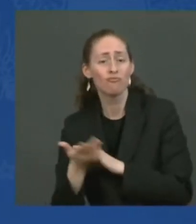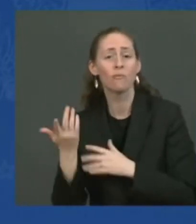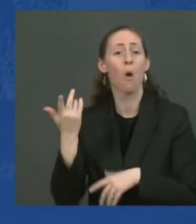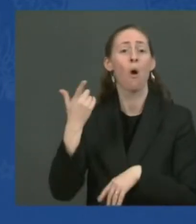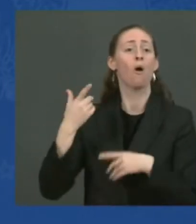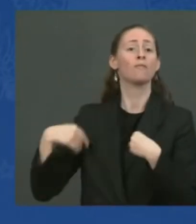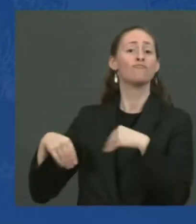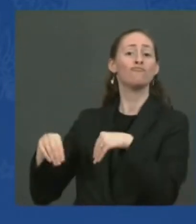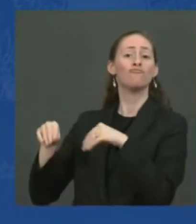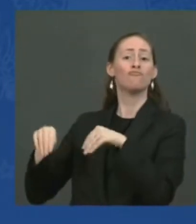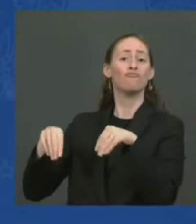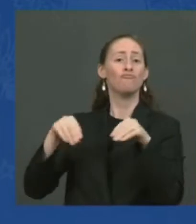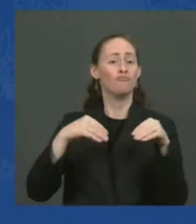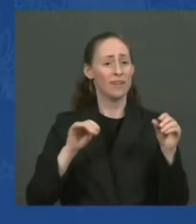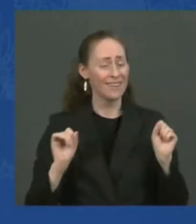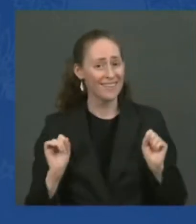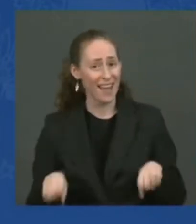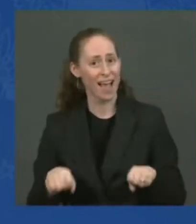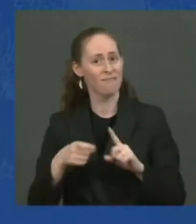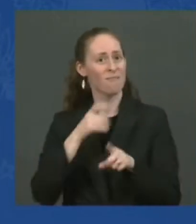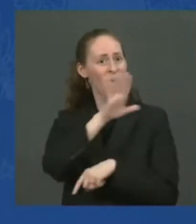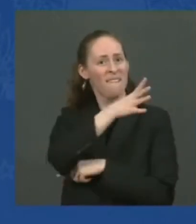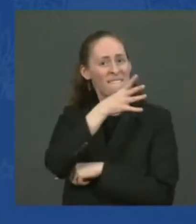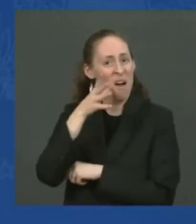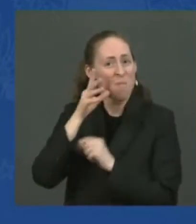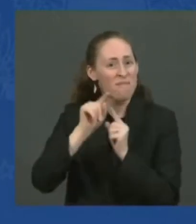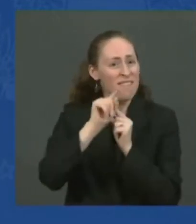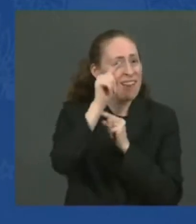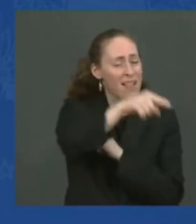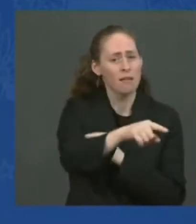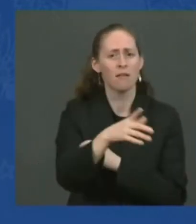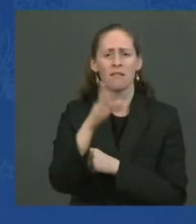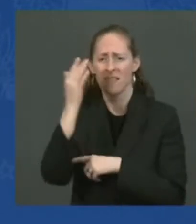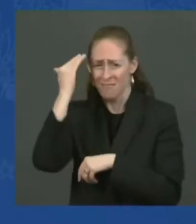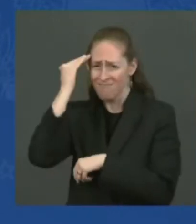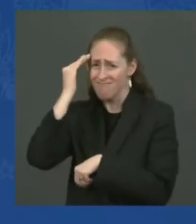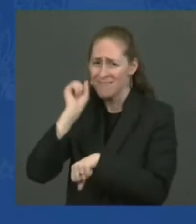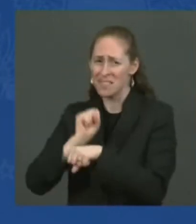farms. These jobs are important.